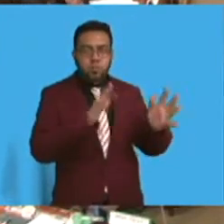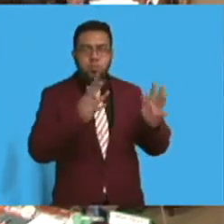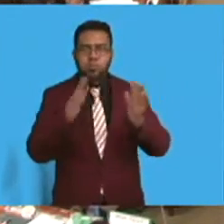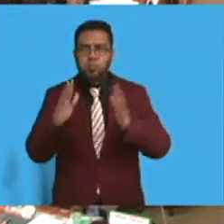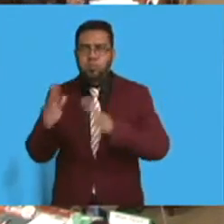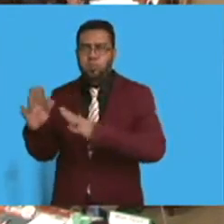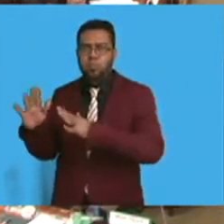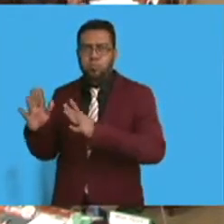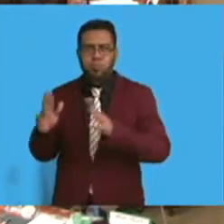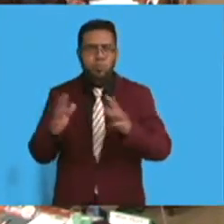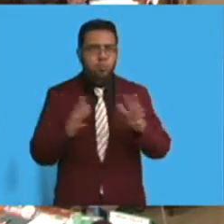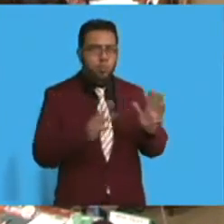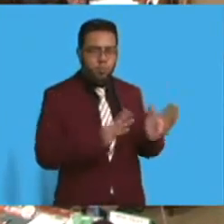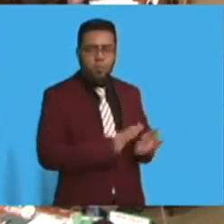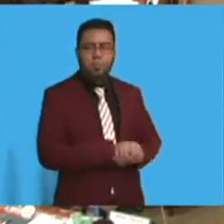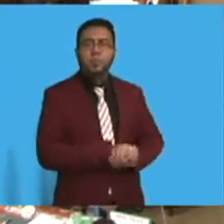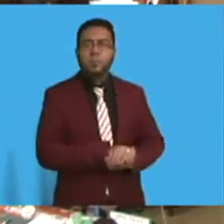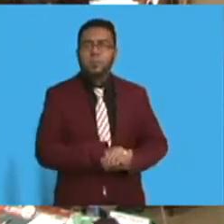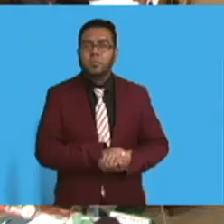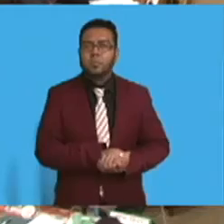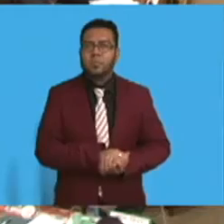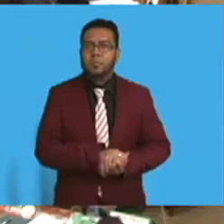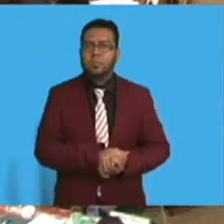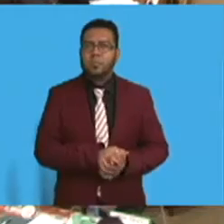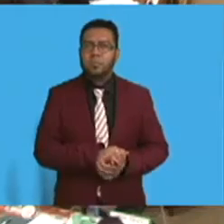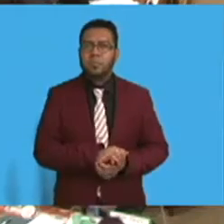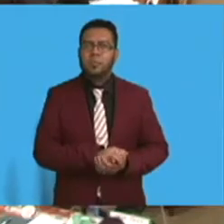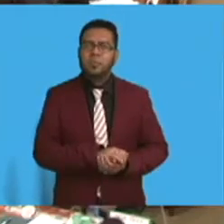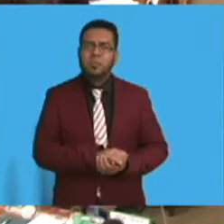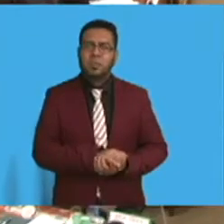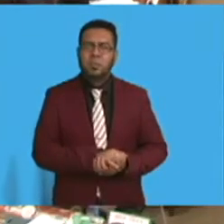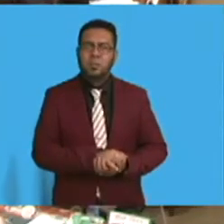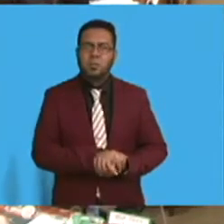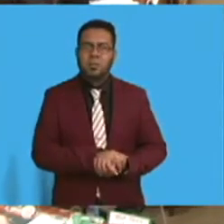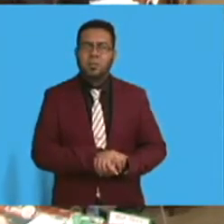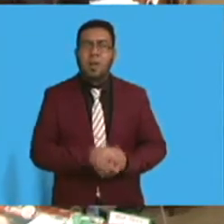Thank you, Honourable Minister.